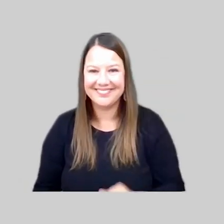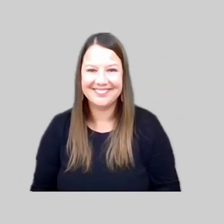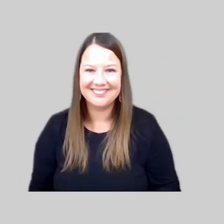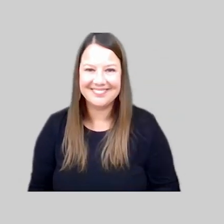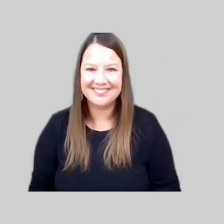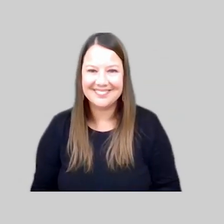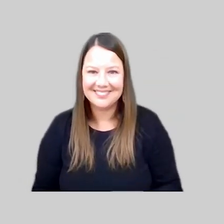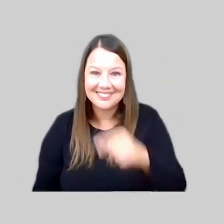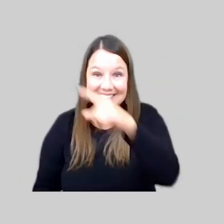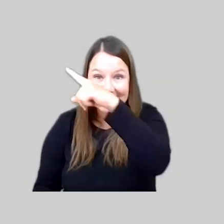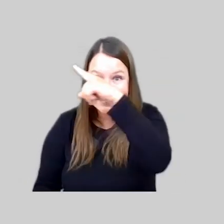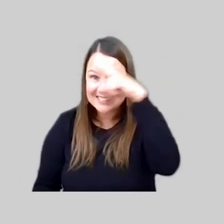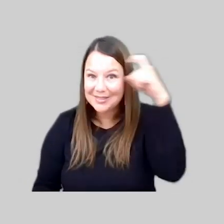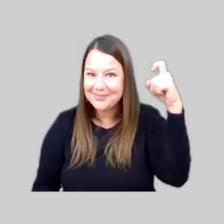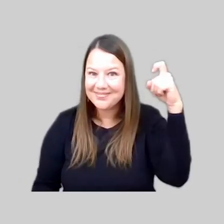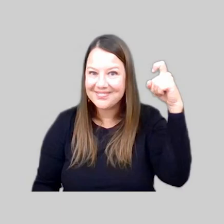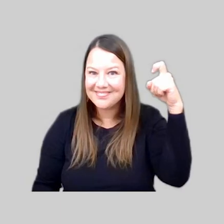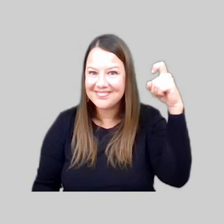Summer,